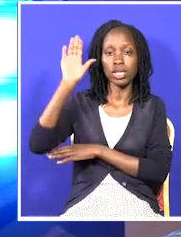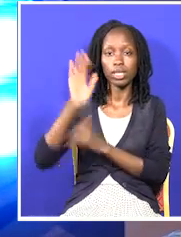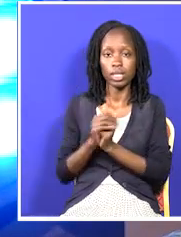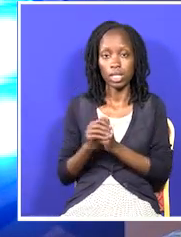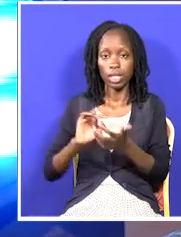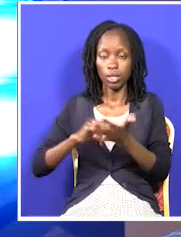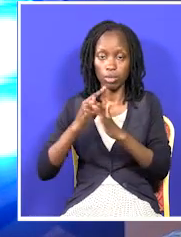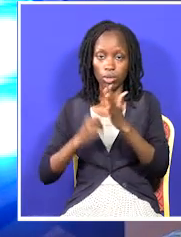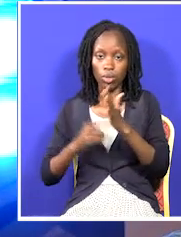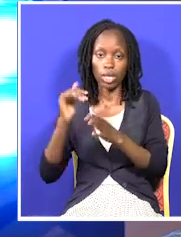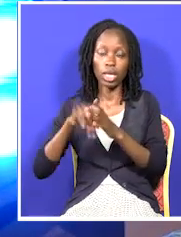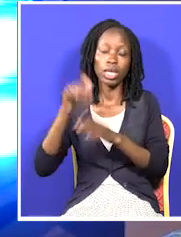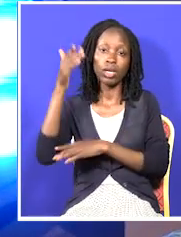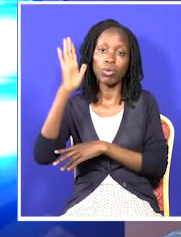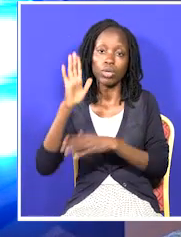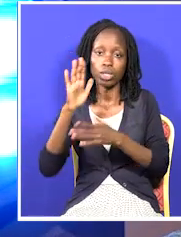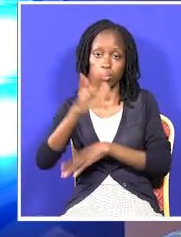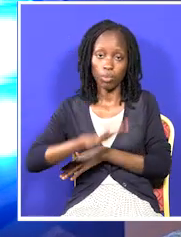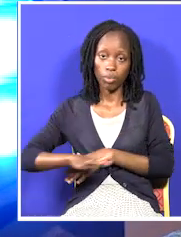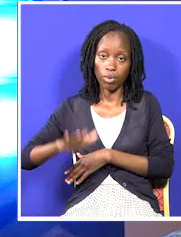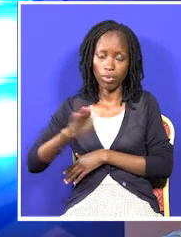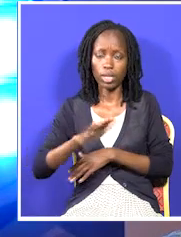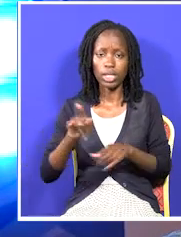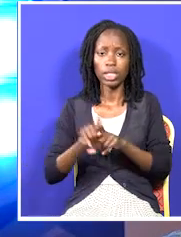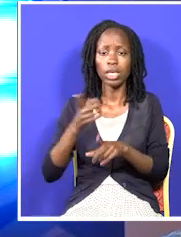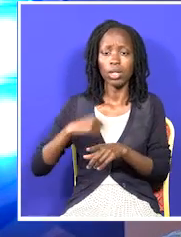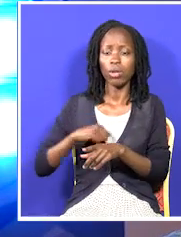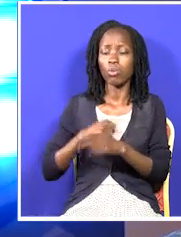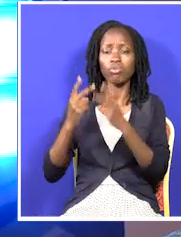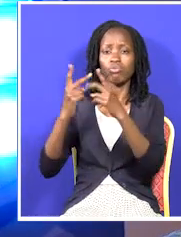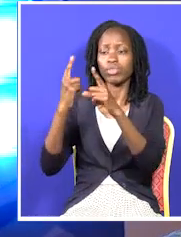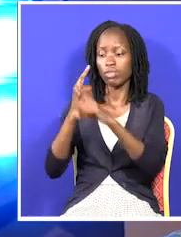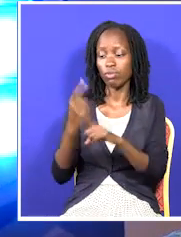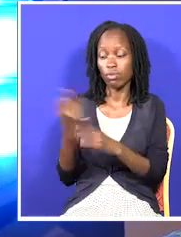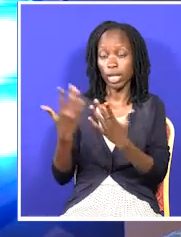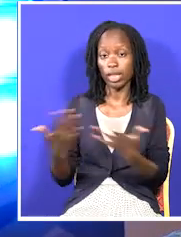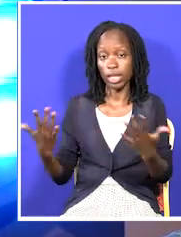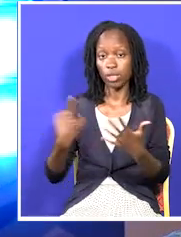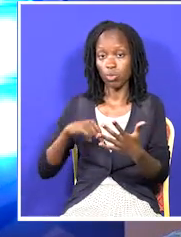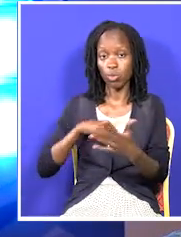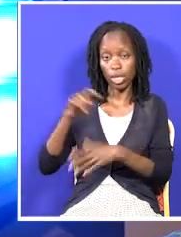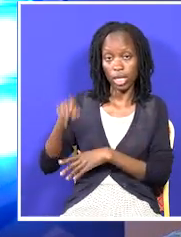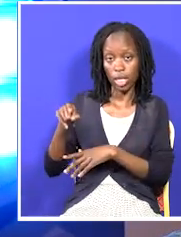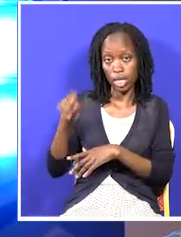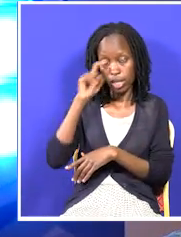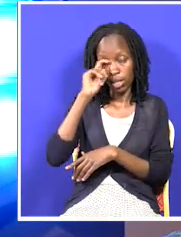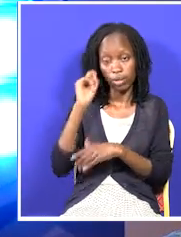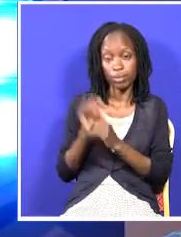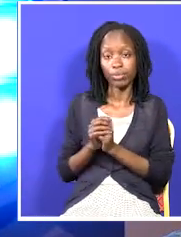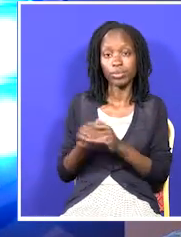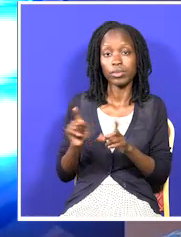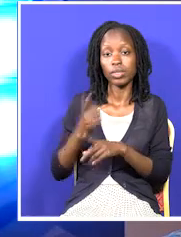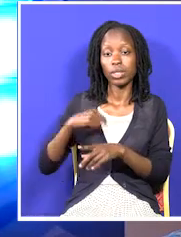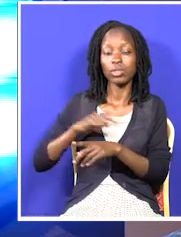In other words, in God's presence. And we have looked at different kind of things that we need as